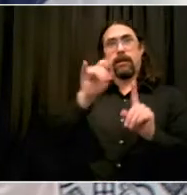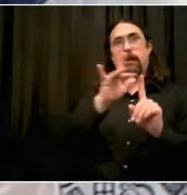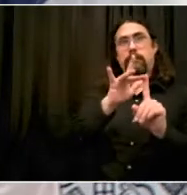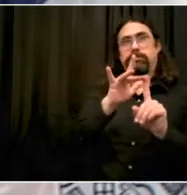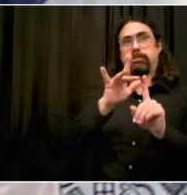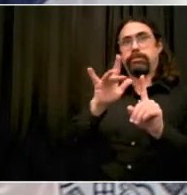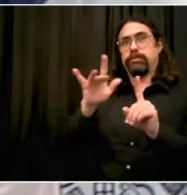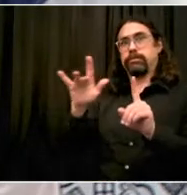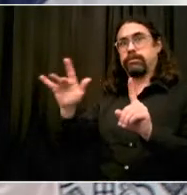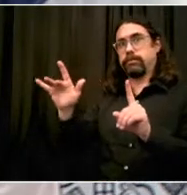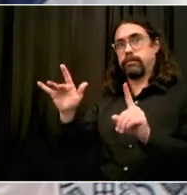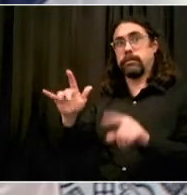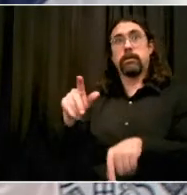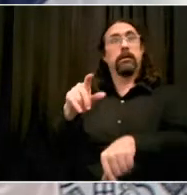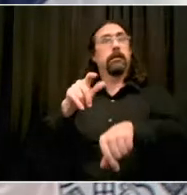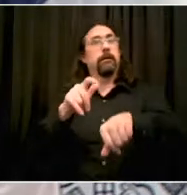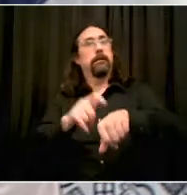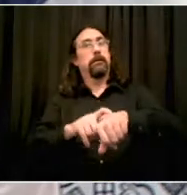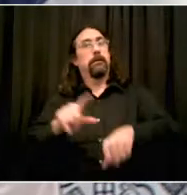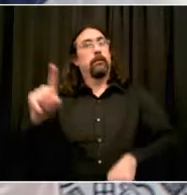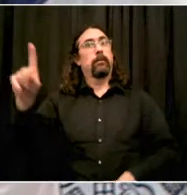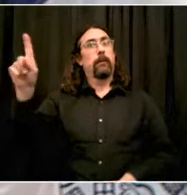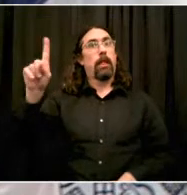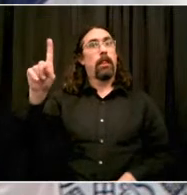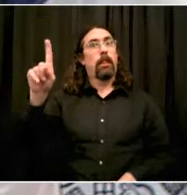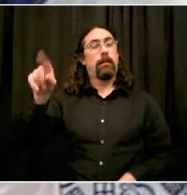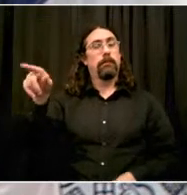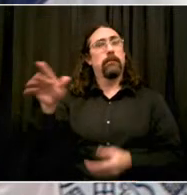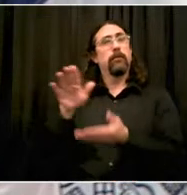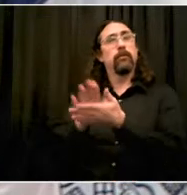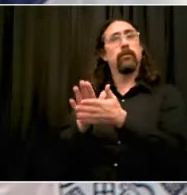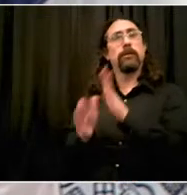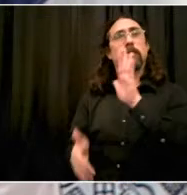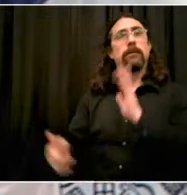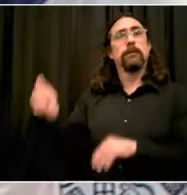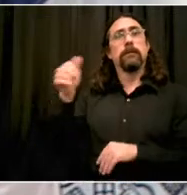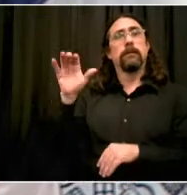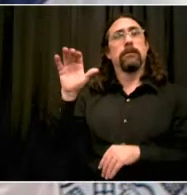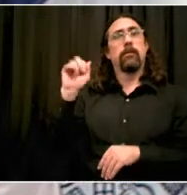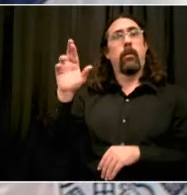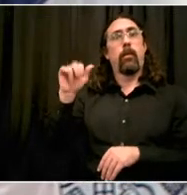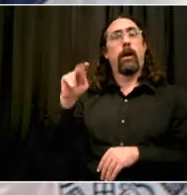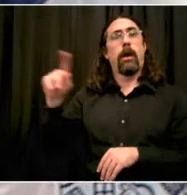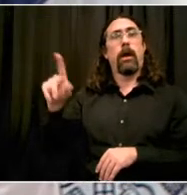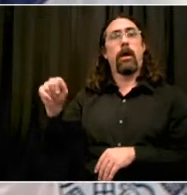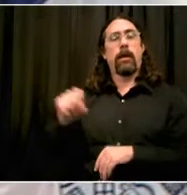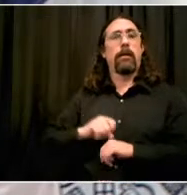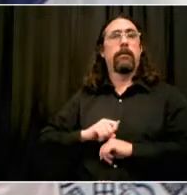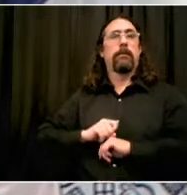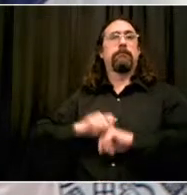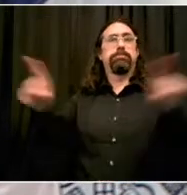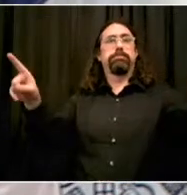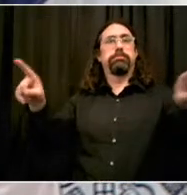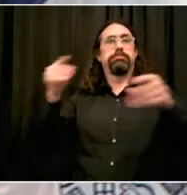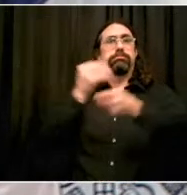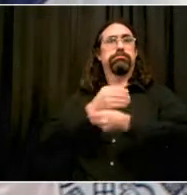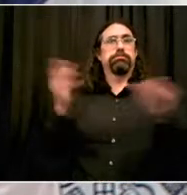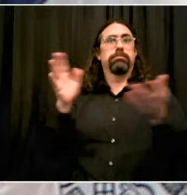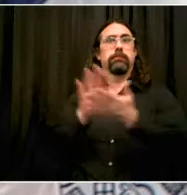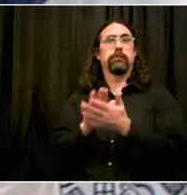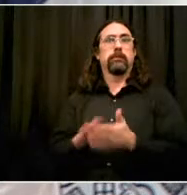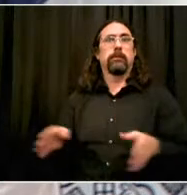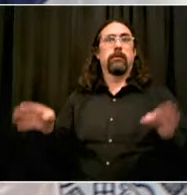shut down, and then soon after that basically pulled it back and said, well, no, hold on, we're in a holding pattern.